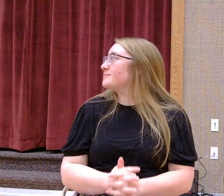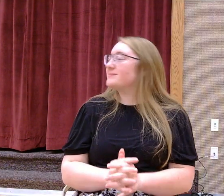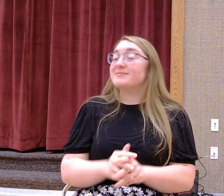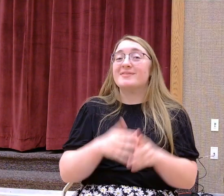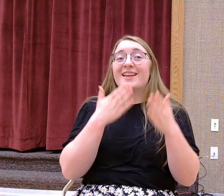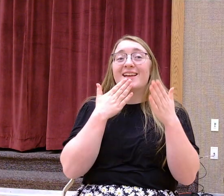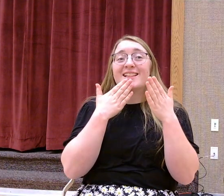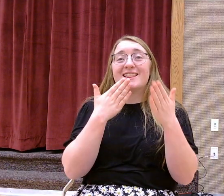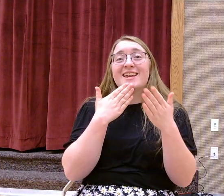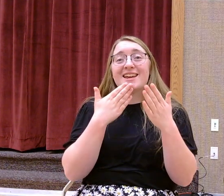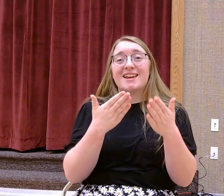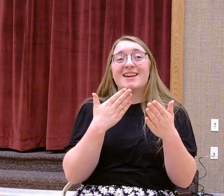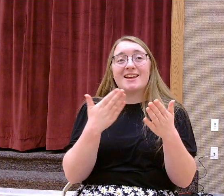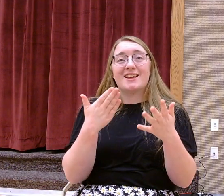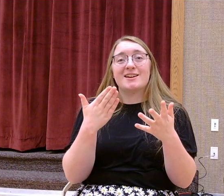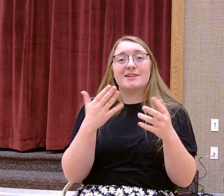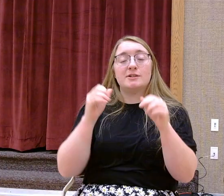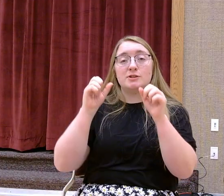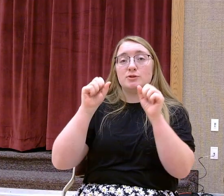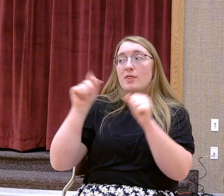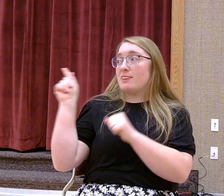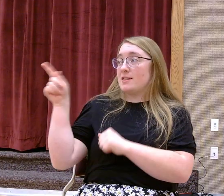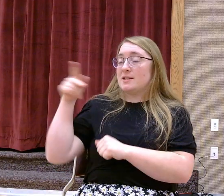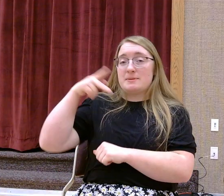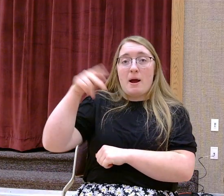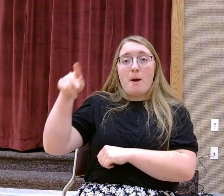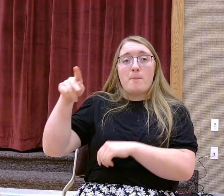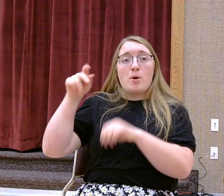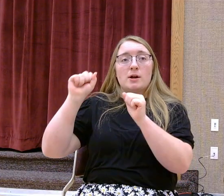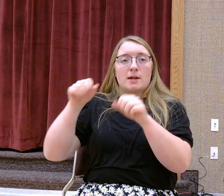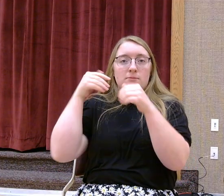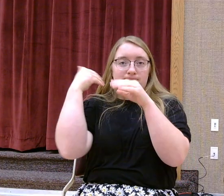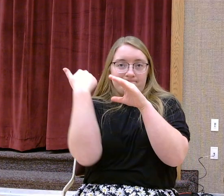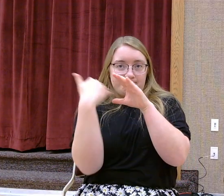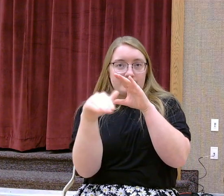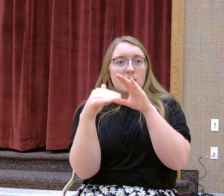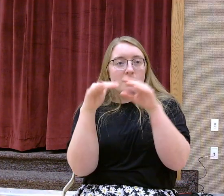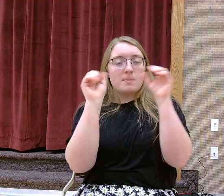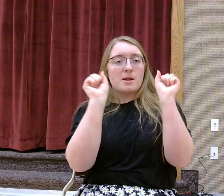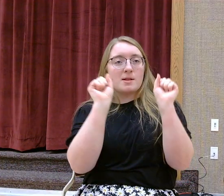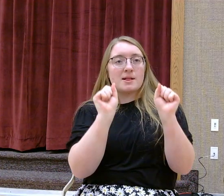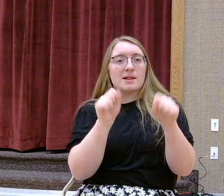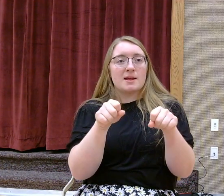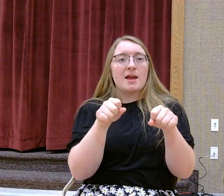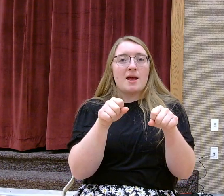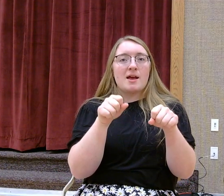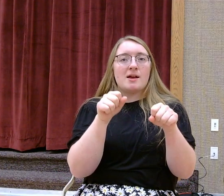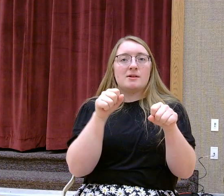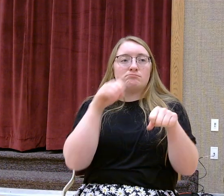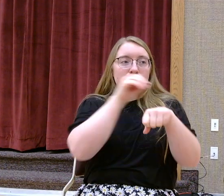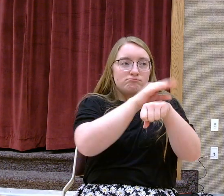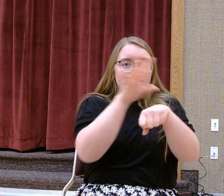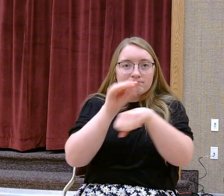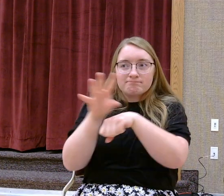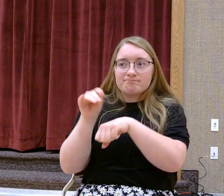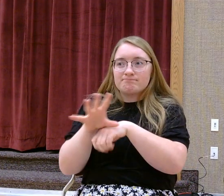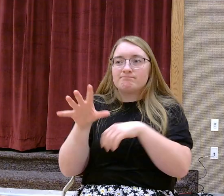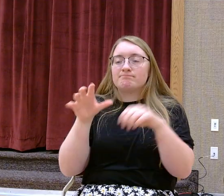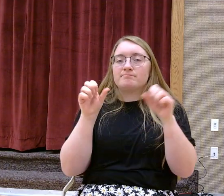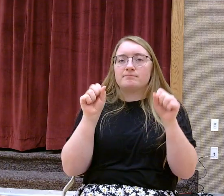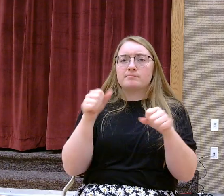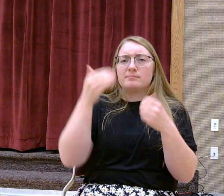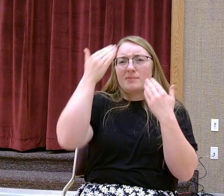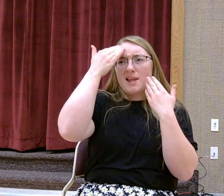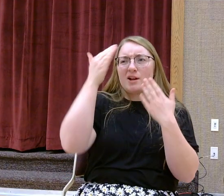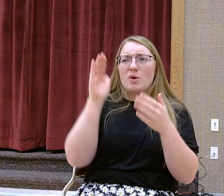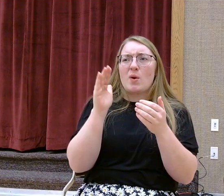Thank you. We can make this PowerPoint available too. He emailed it to me so I could distribute it. I don't know the best